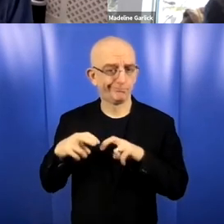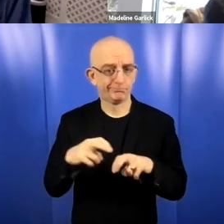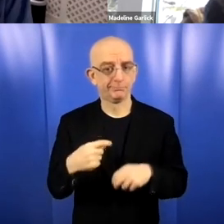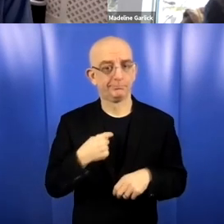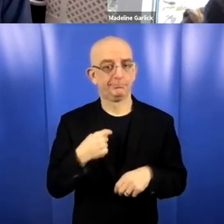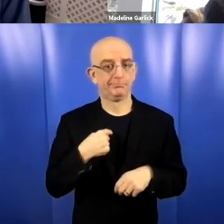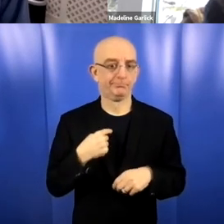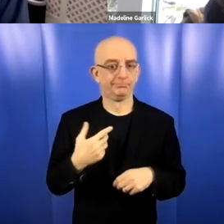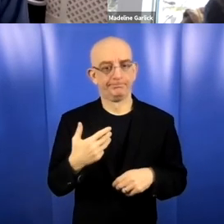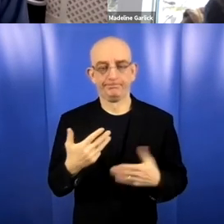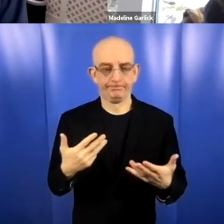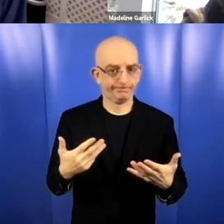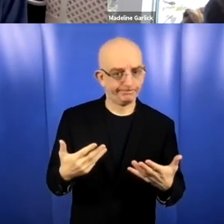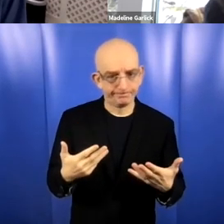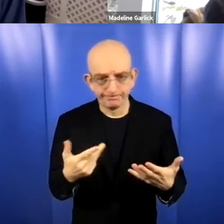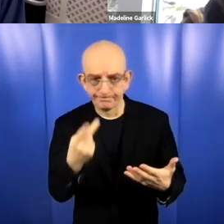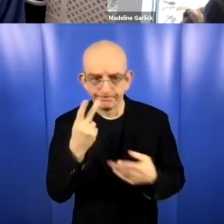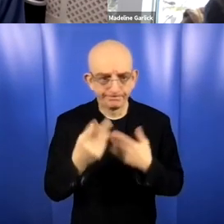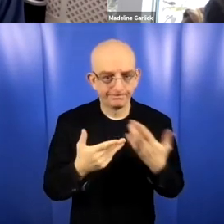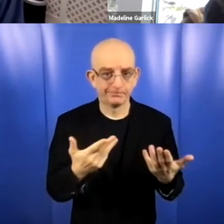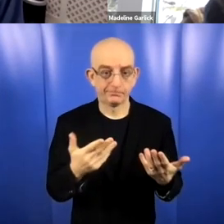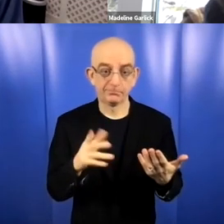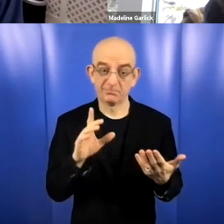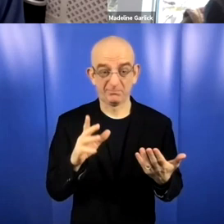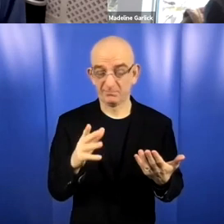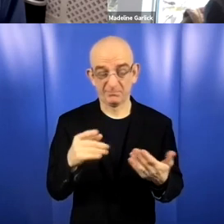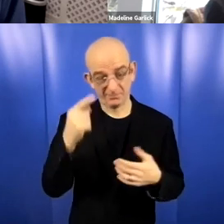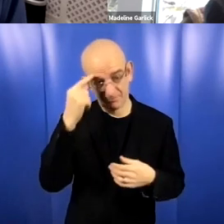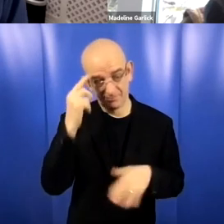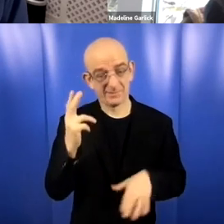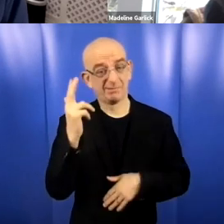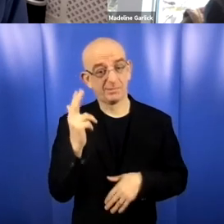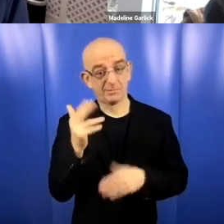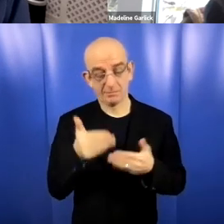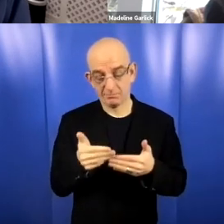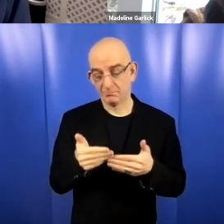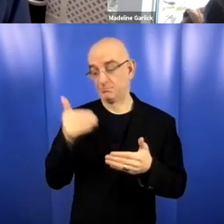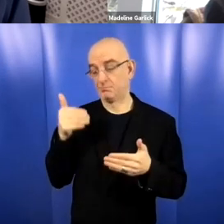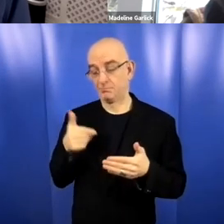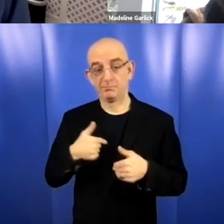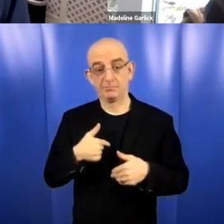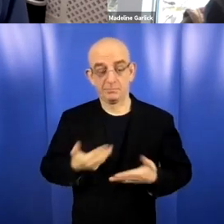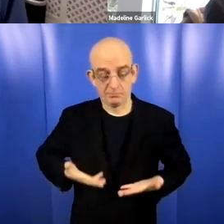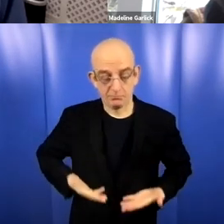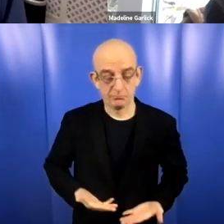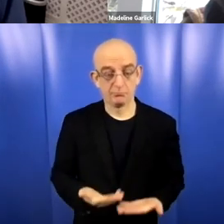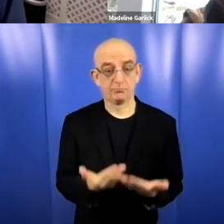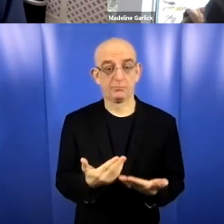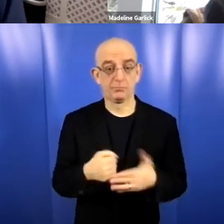need to remember is that with